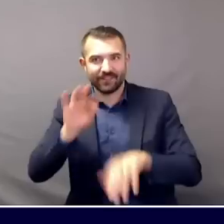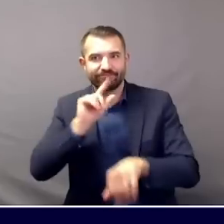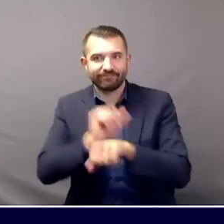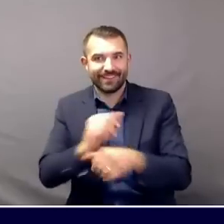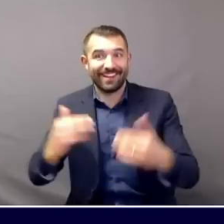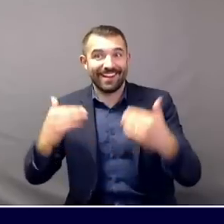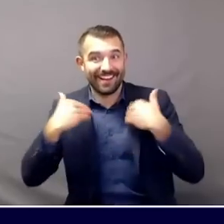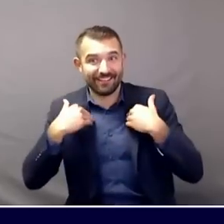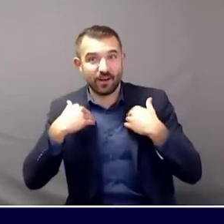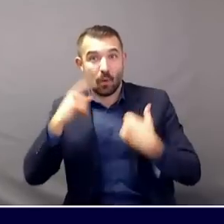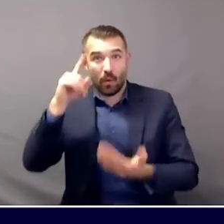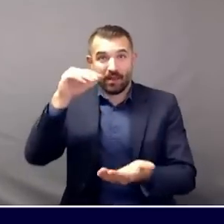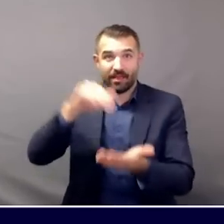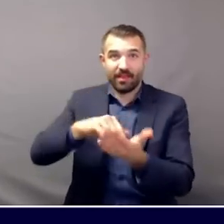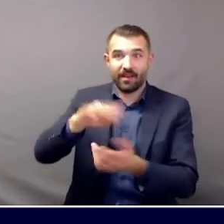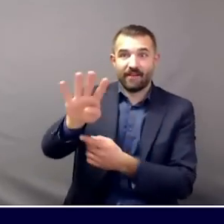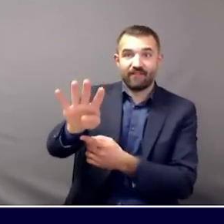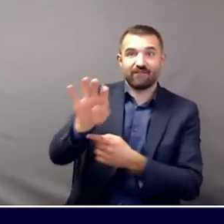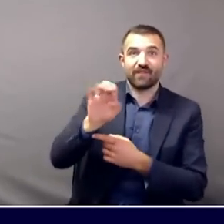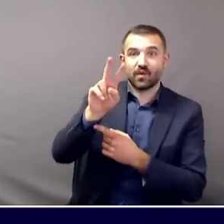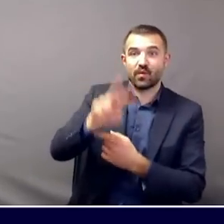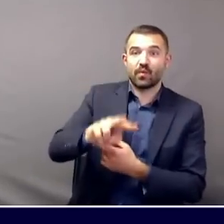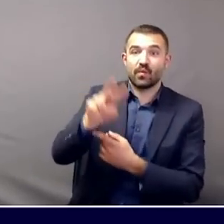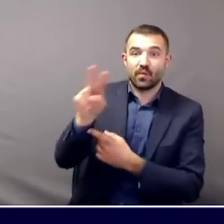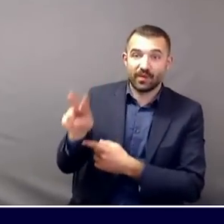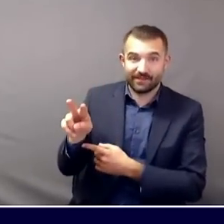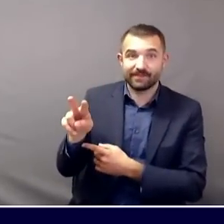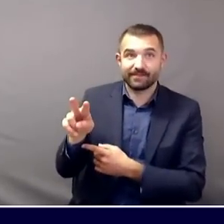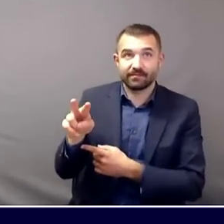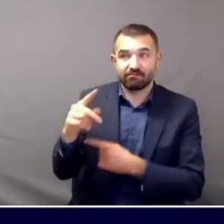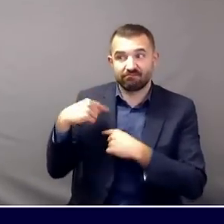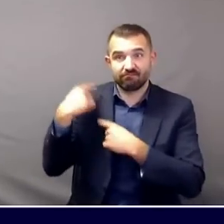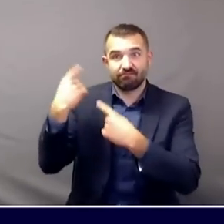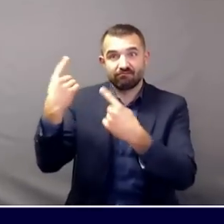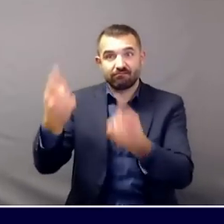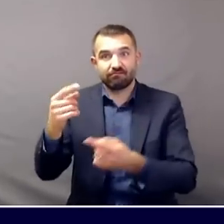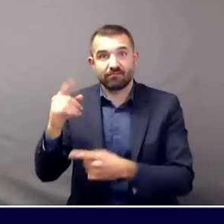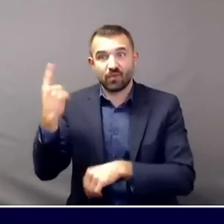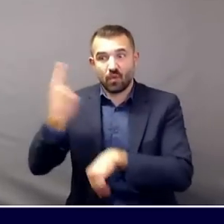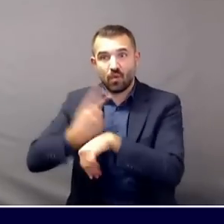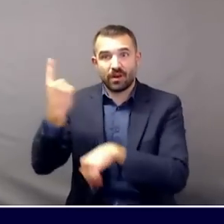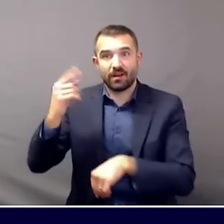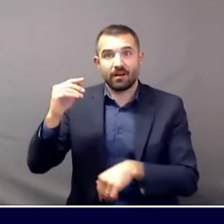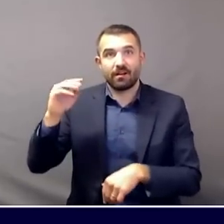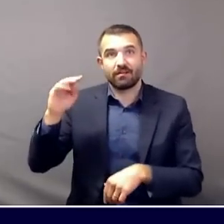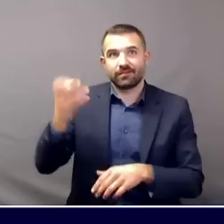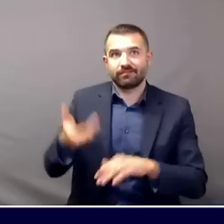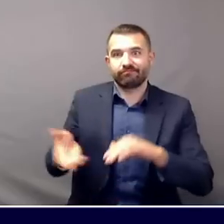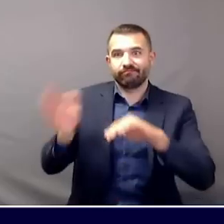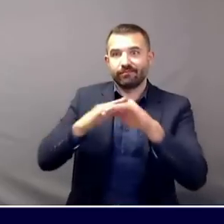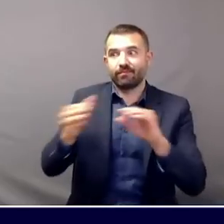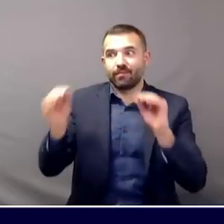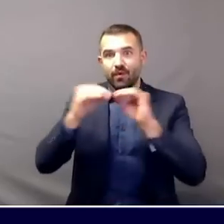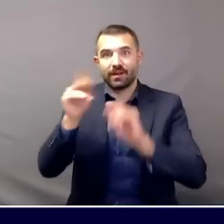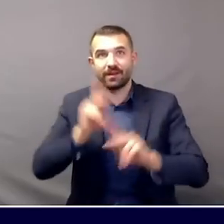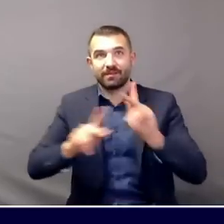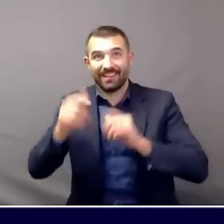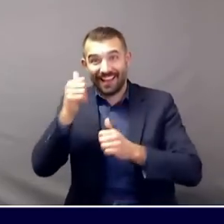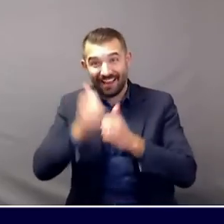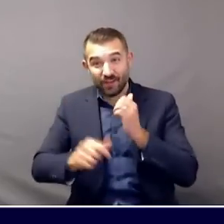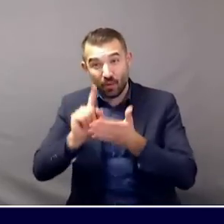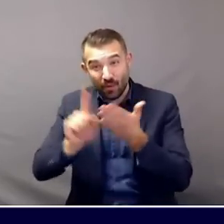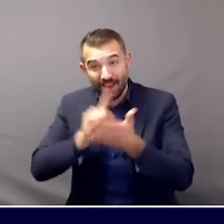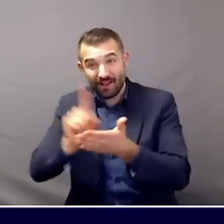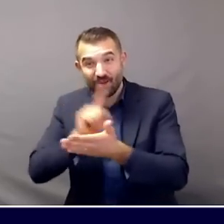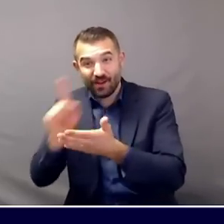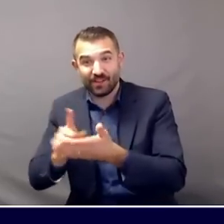1,422, an additional 23 just in the last 24 hours, 1 an hour almost. So, you know, and I want to